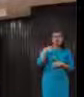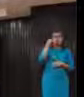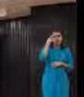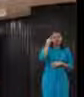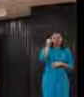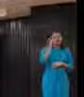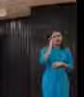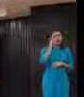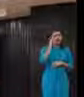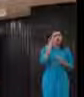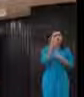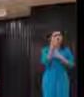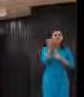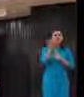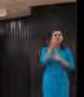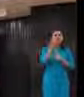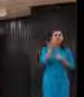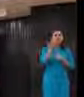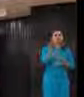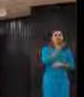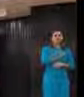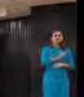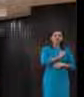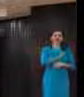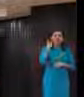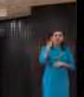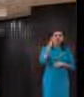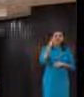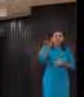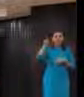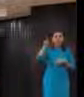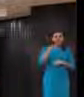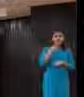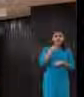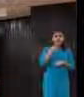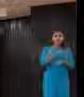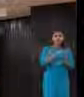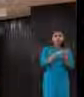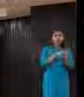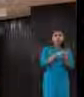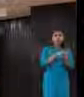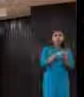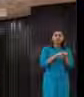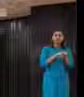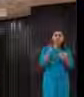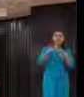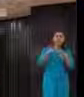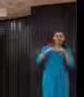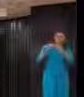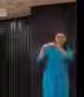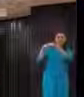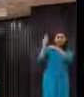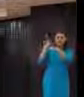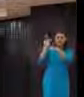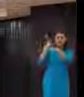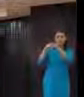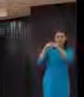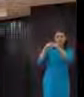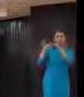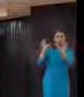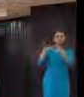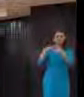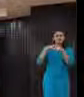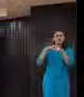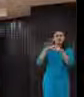me of something that Jawaharlal Nehru was supposed to have said when he was asked as to why this special